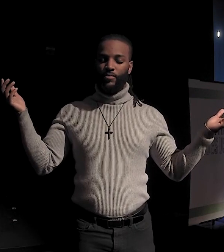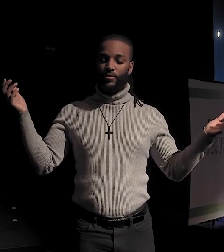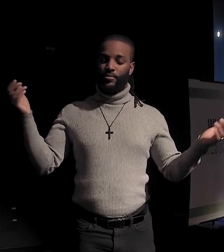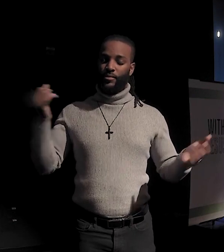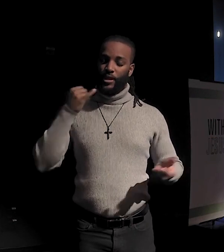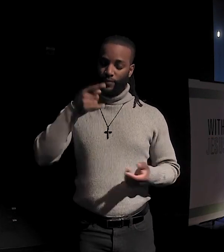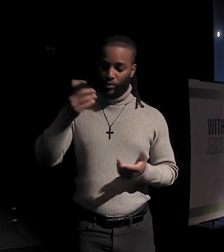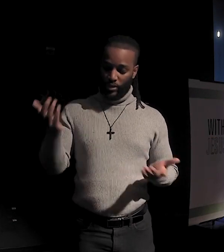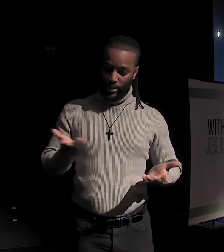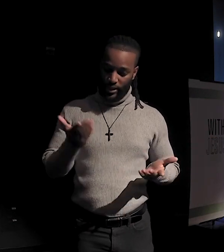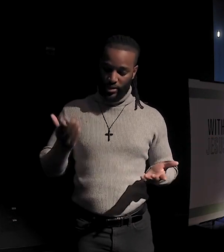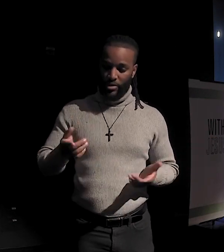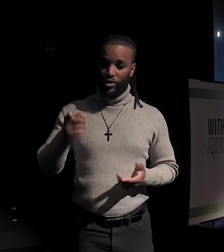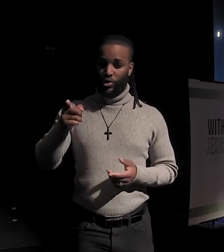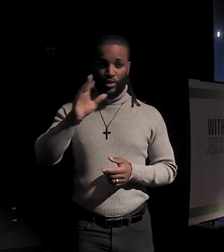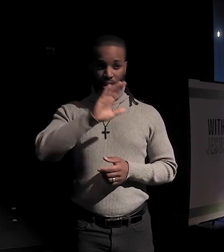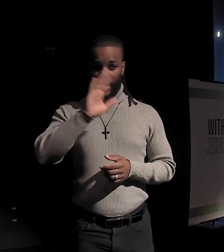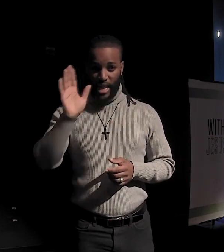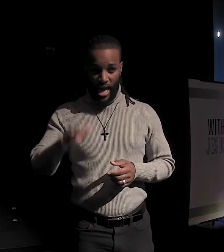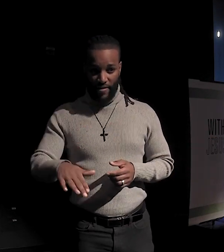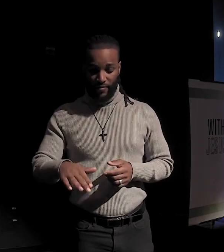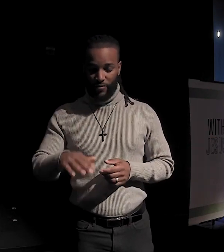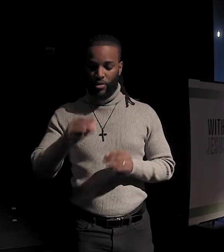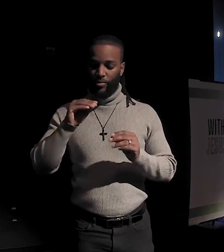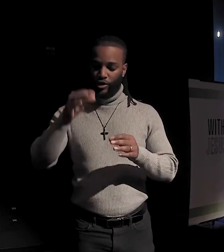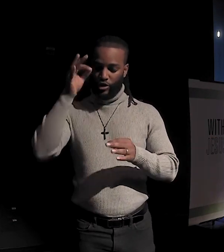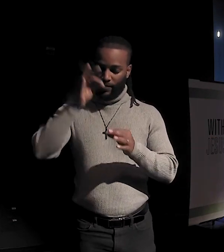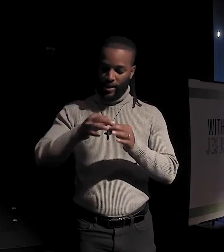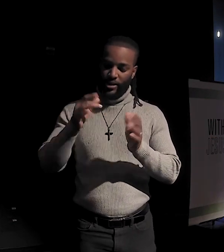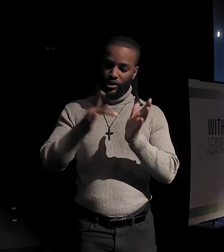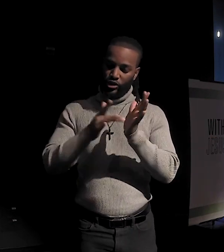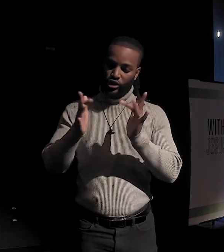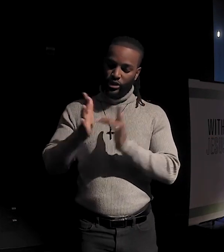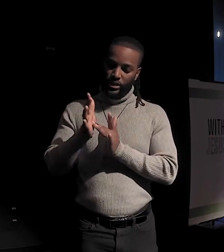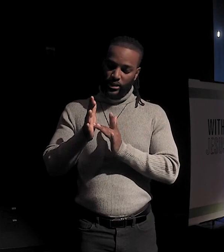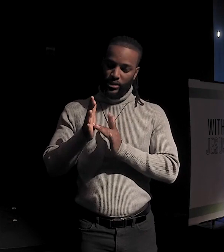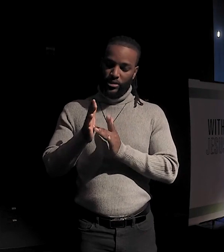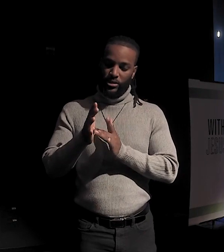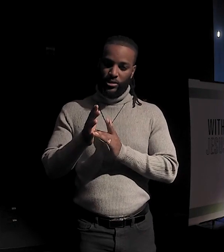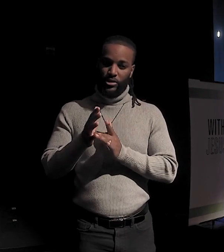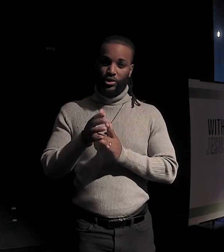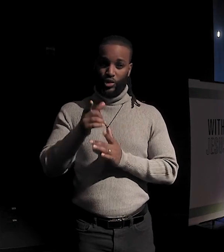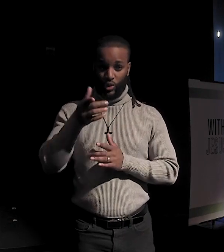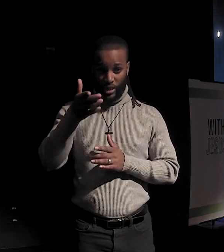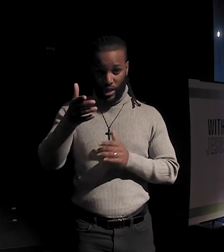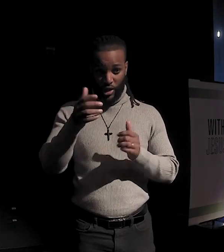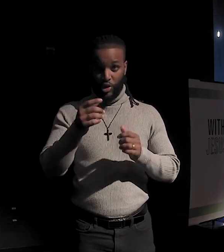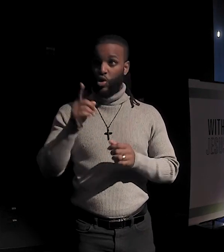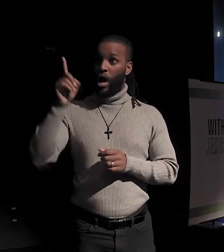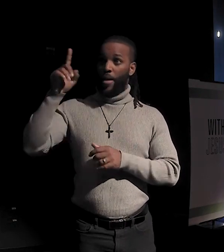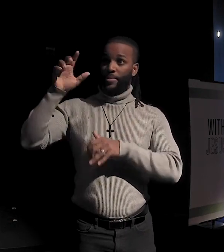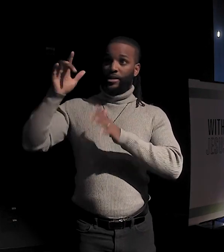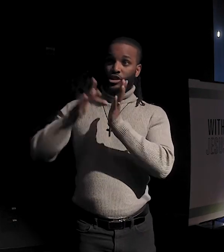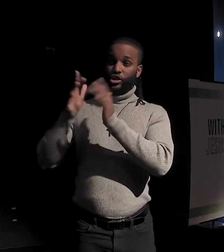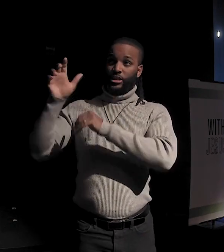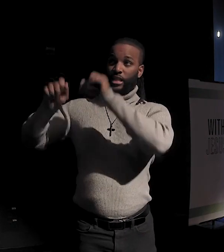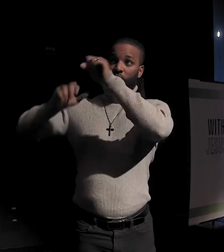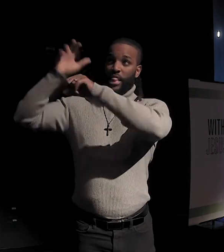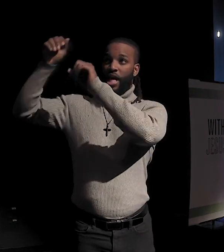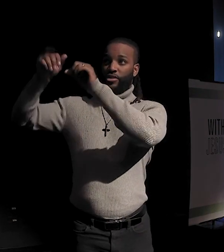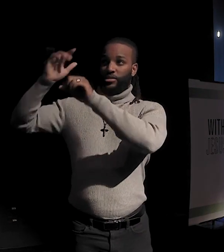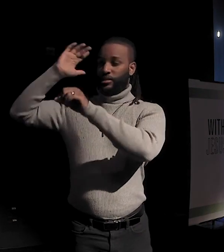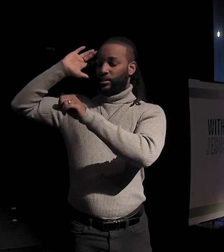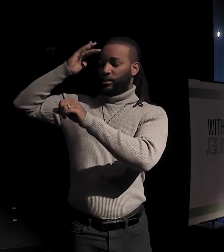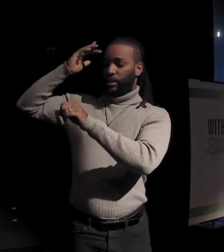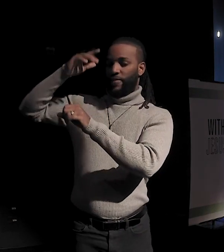If you're here this morning, by the way, if you've never put your faith in Jesus, you're up the without Jesus ladder, and you're saying, I'm tired of that ladder, then just